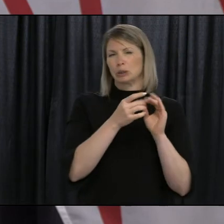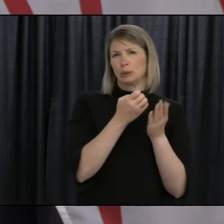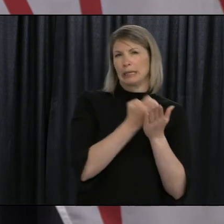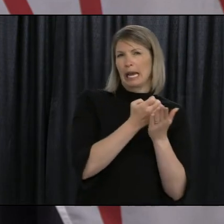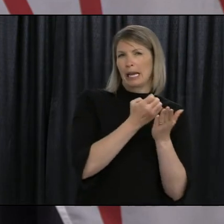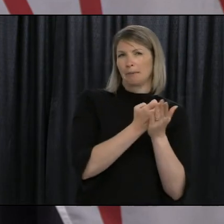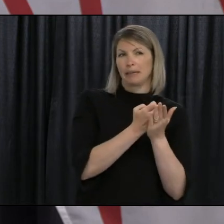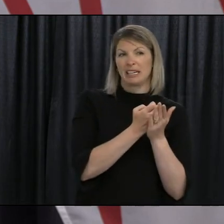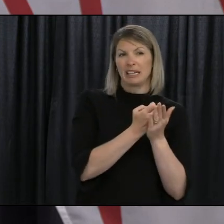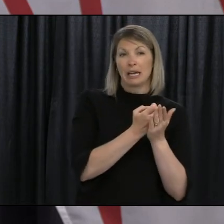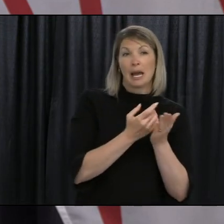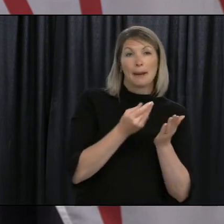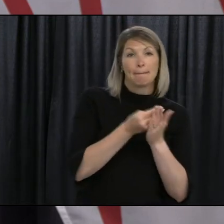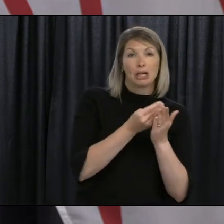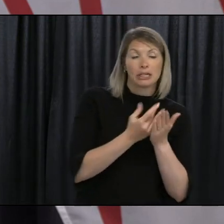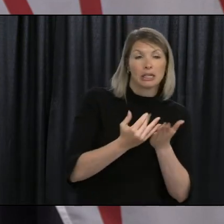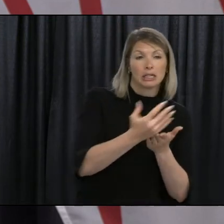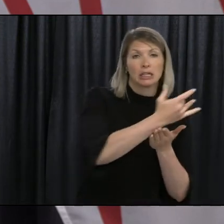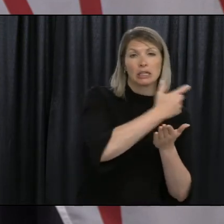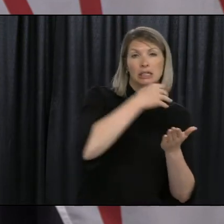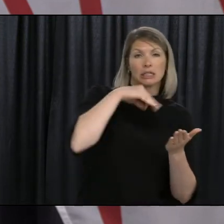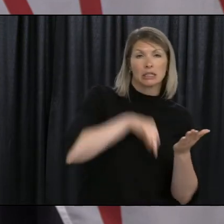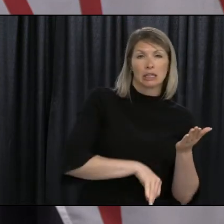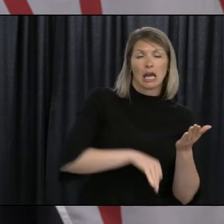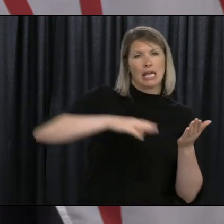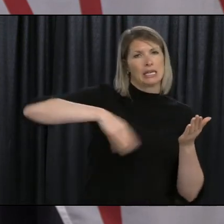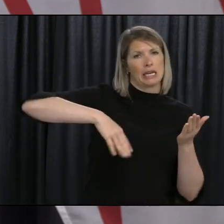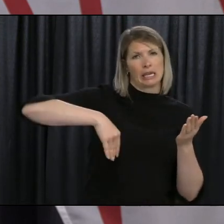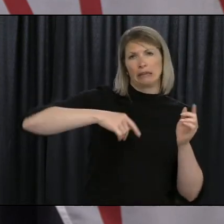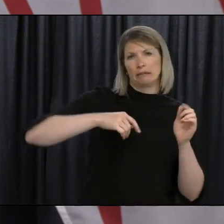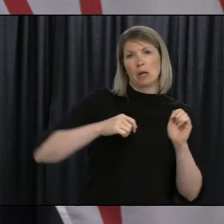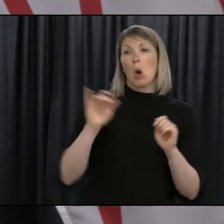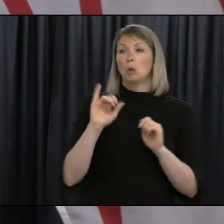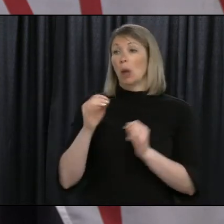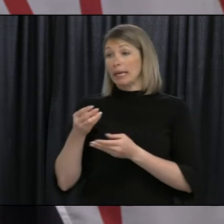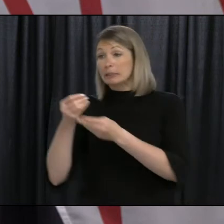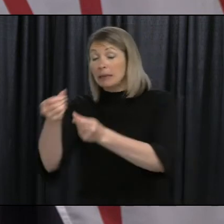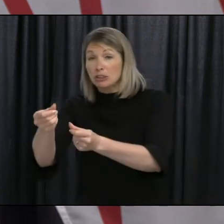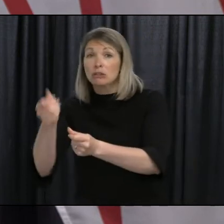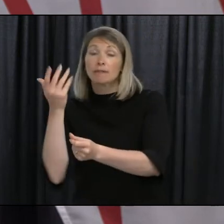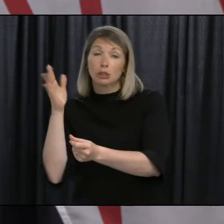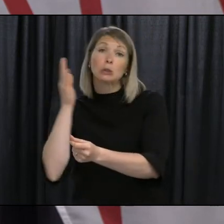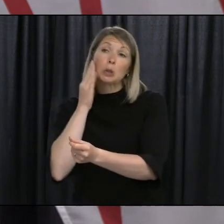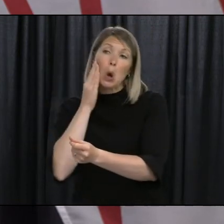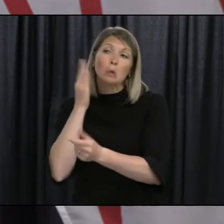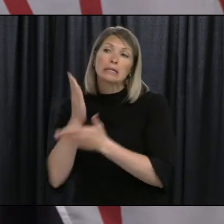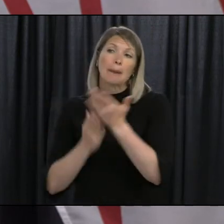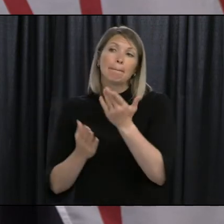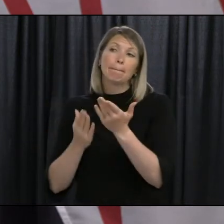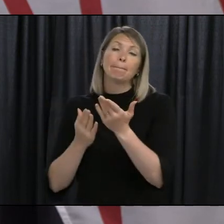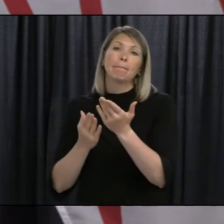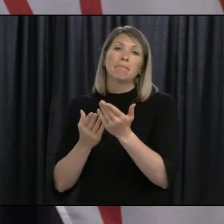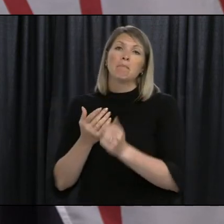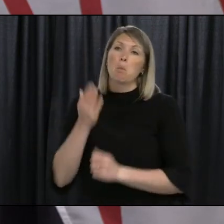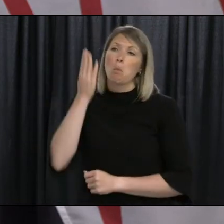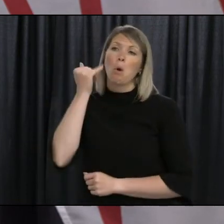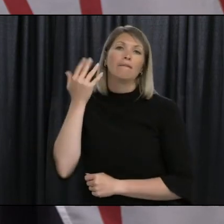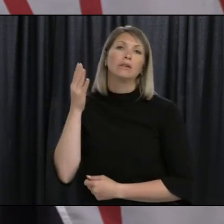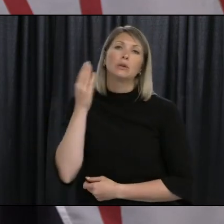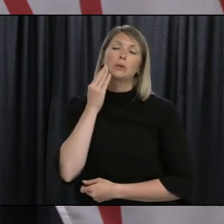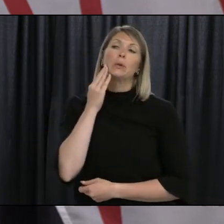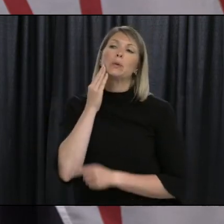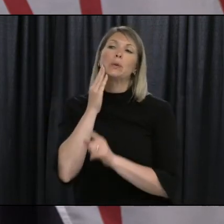closely to those economic assumptions, as well as the federal government programs and what they mean for the province. So at this point,